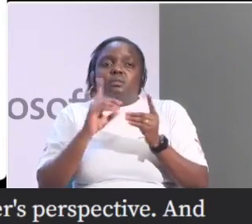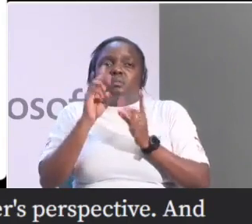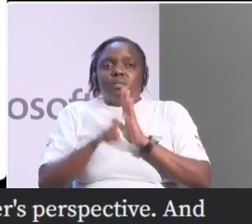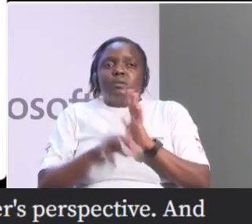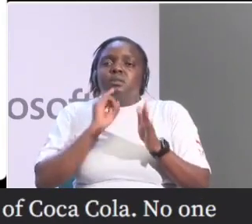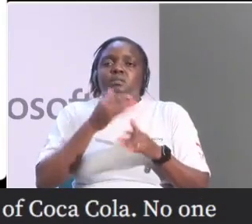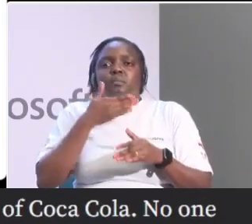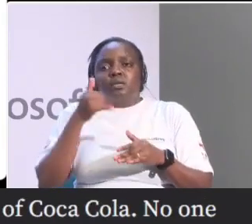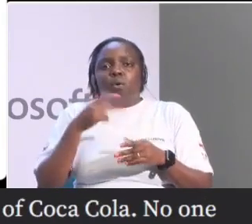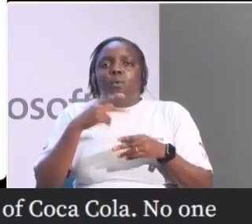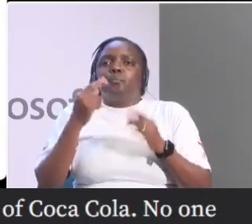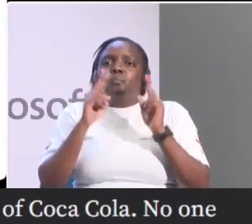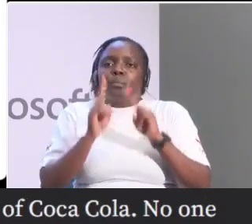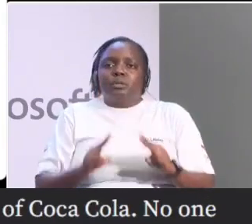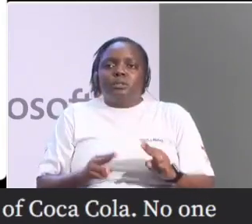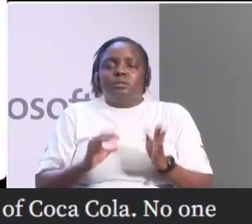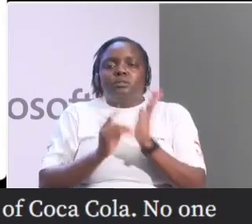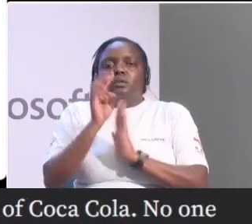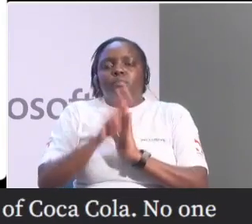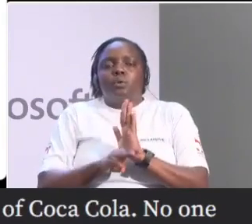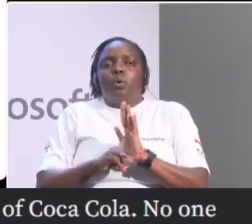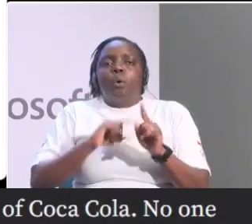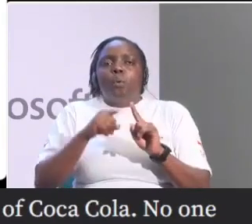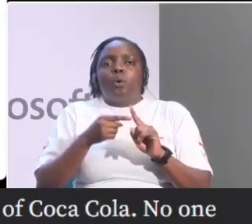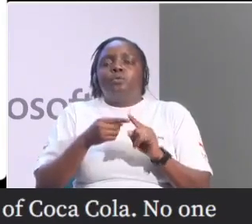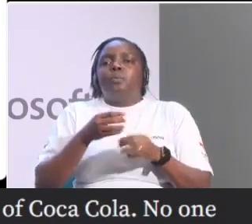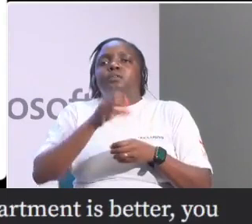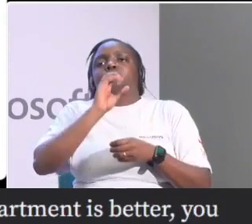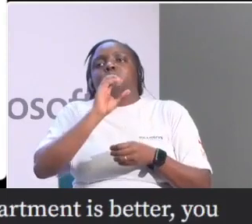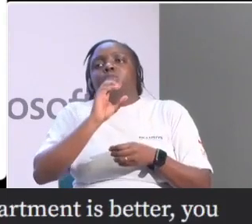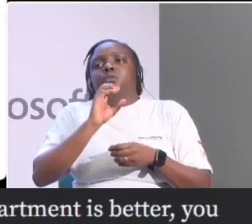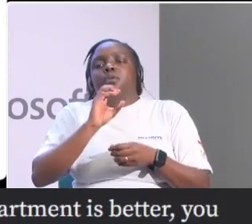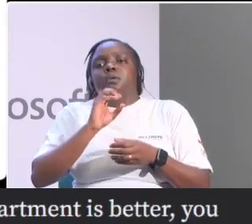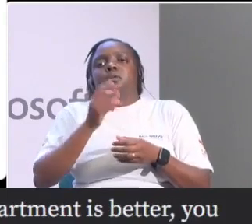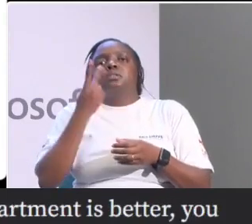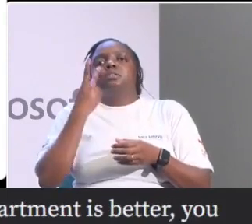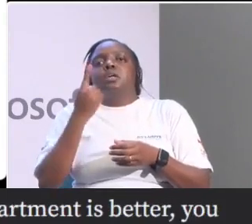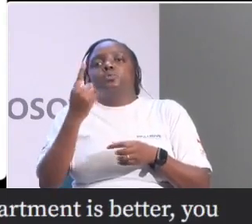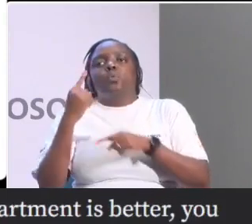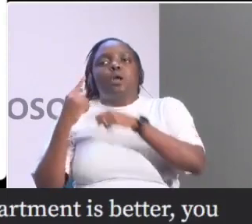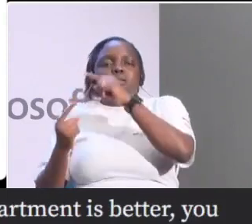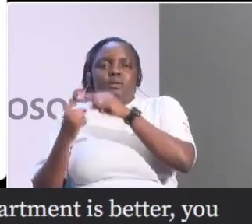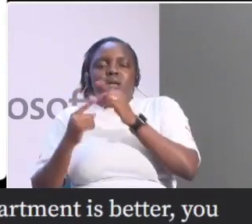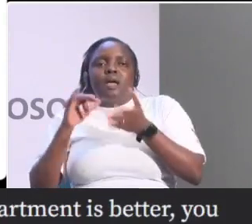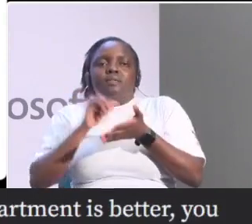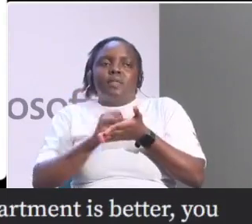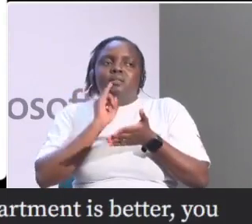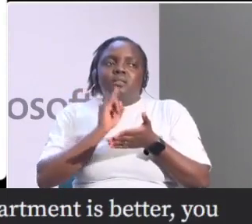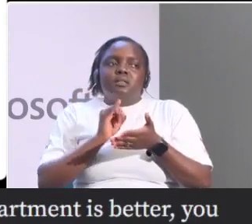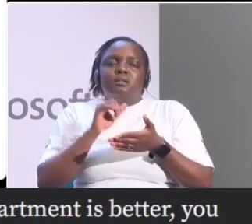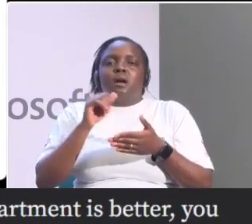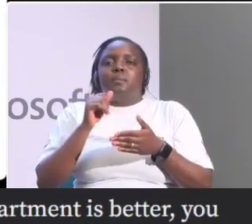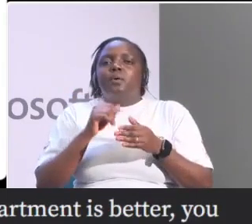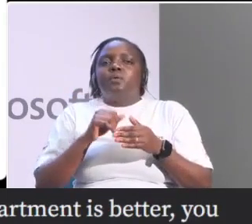their product development. When you buy an Android phone, when you have a Coke, it's seen as one experience, and that is an